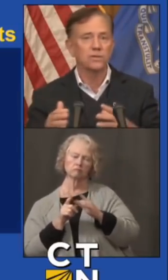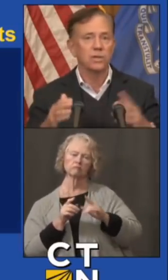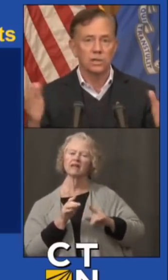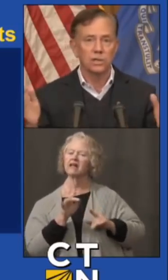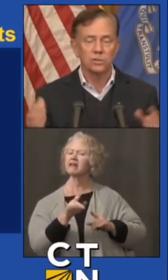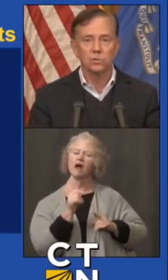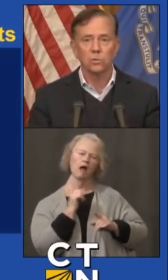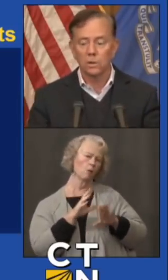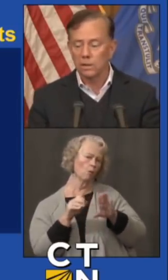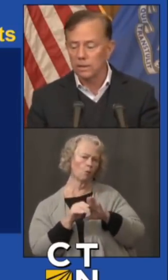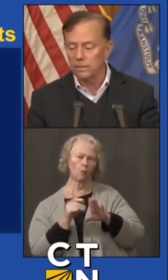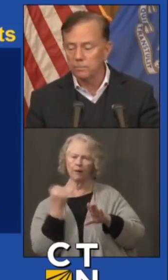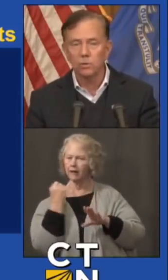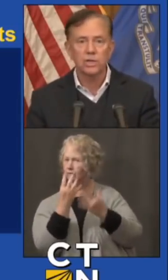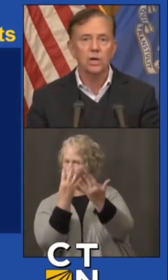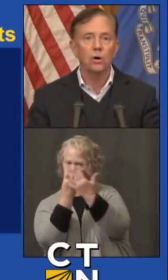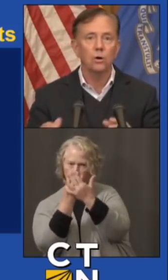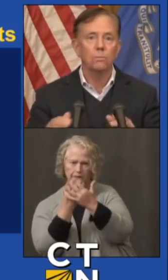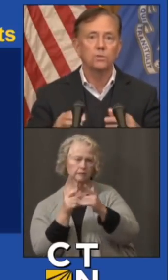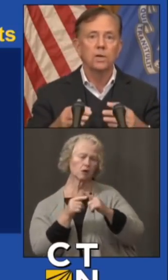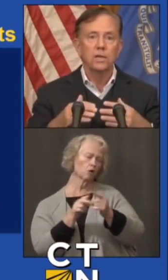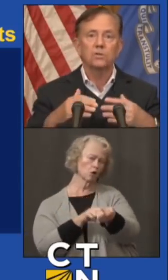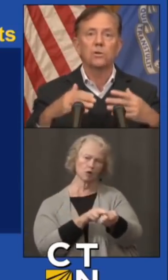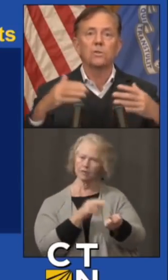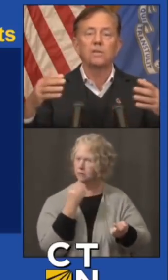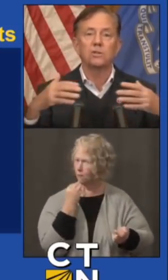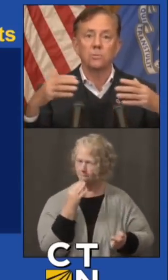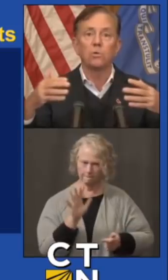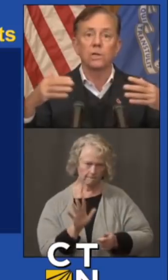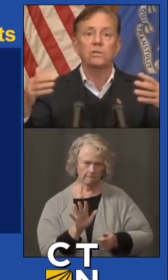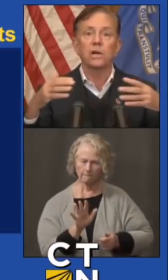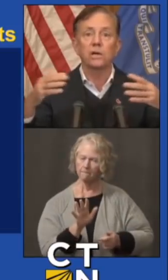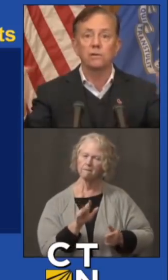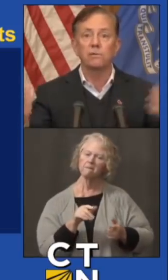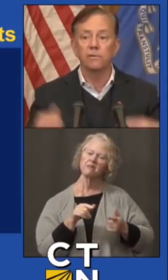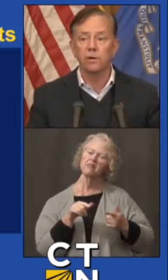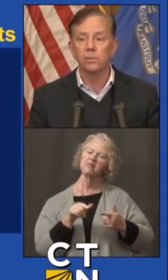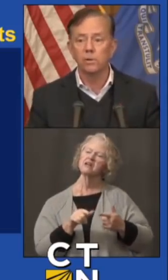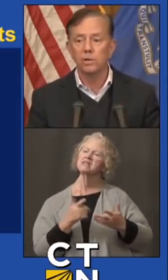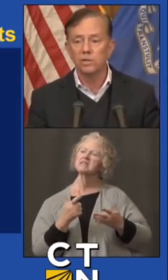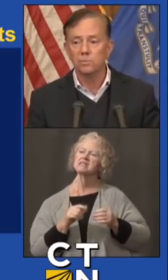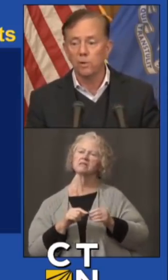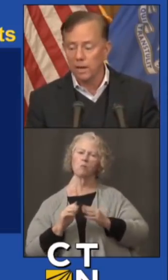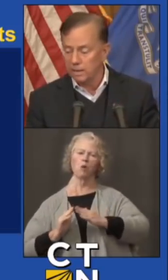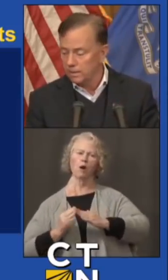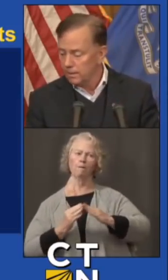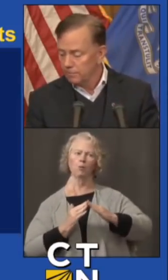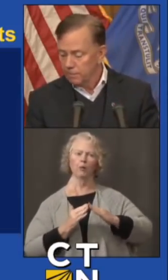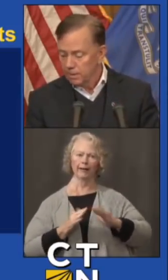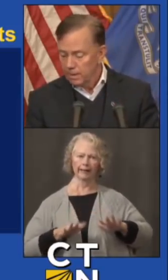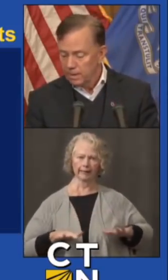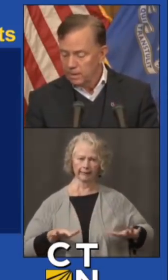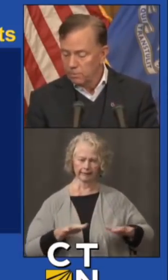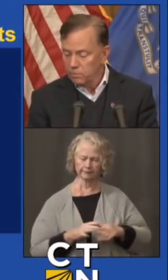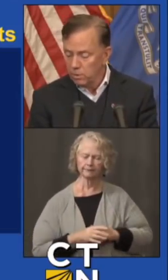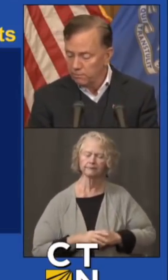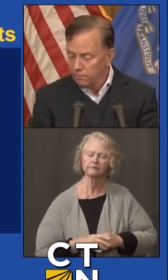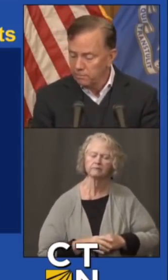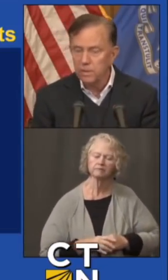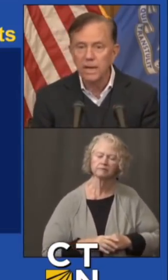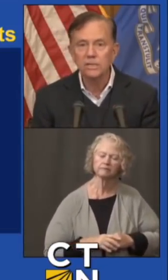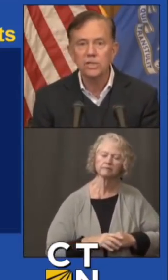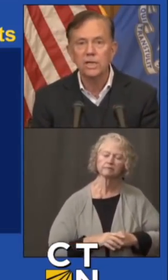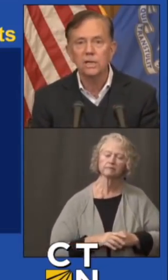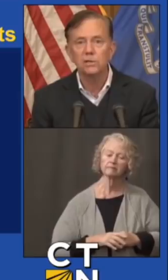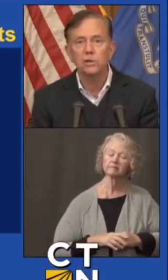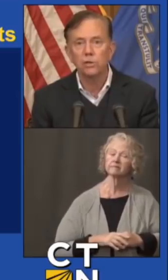correctional facilities or nursing homes. These are things that are more indicative of community spread. And we've gone